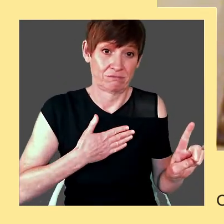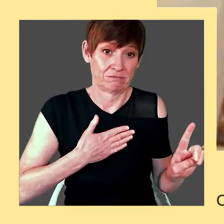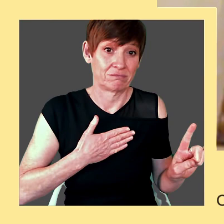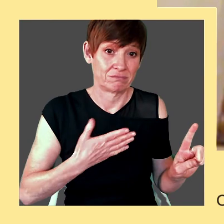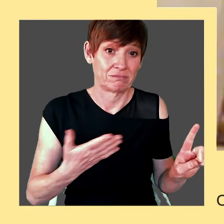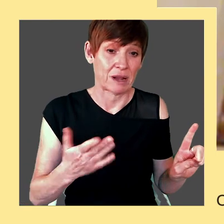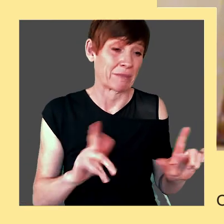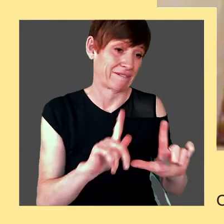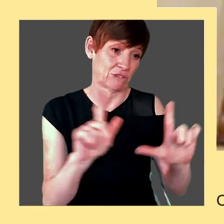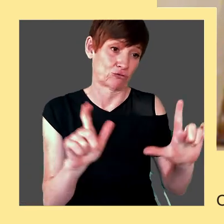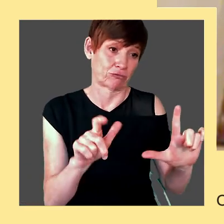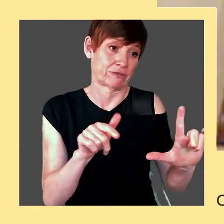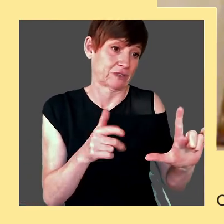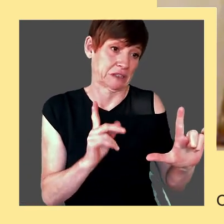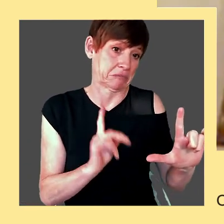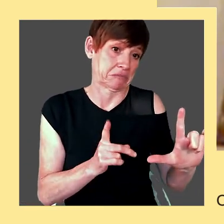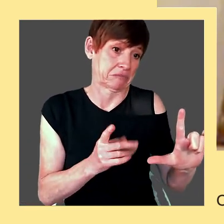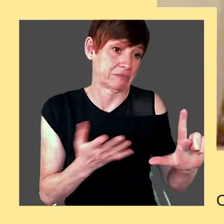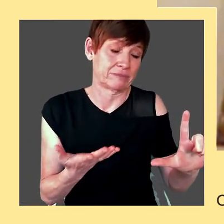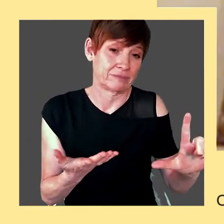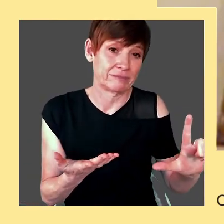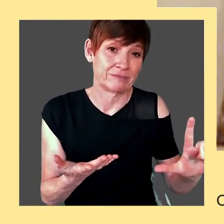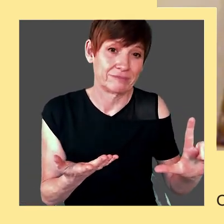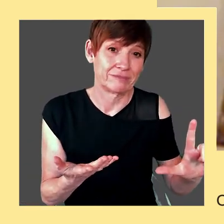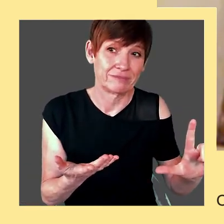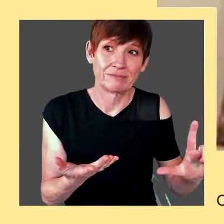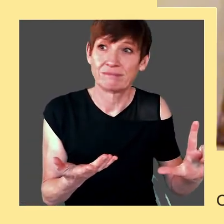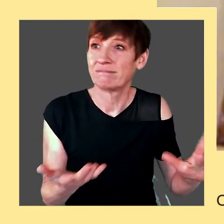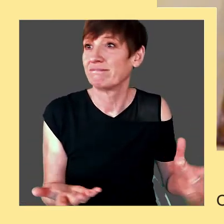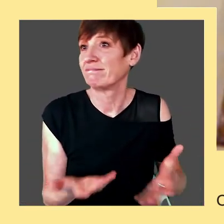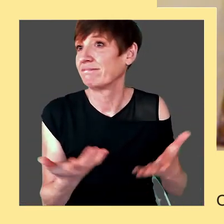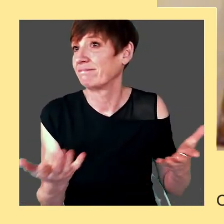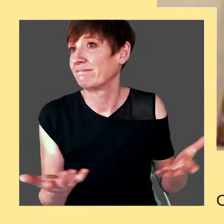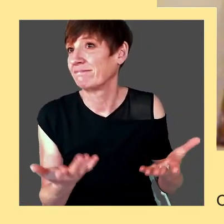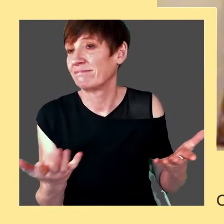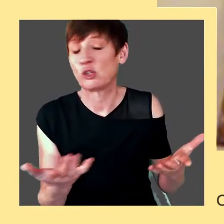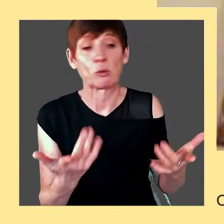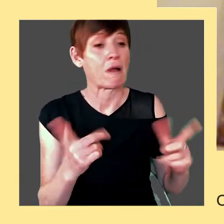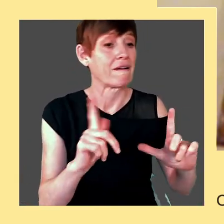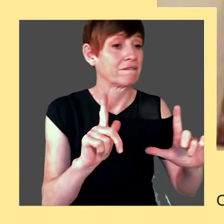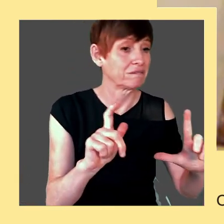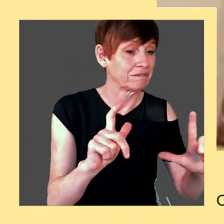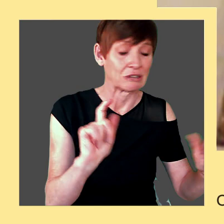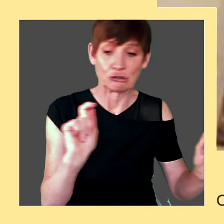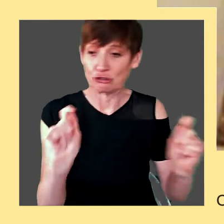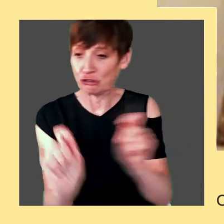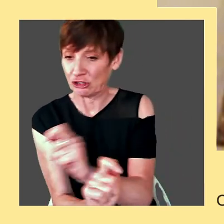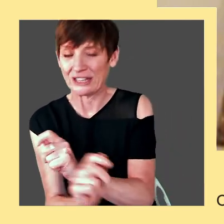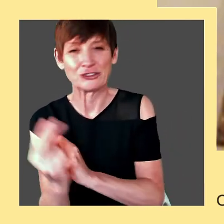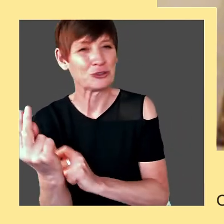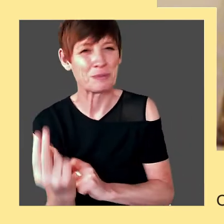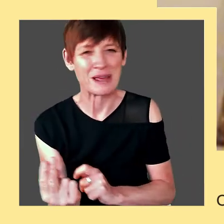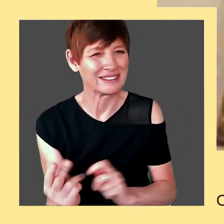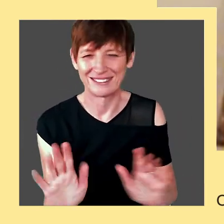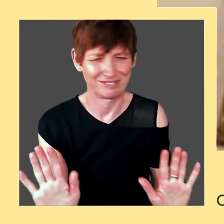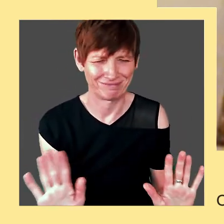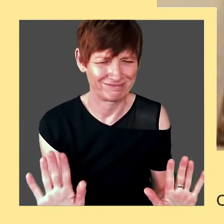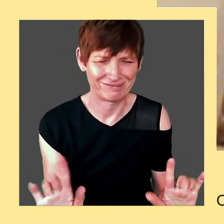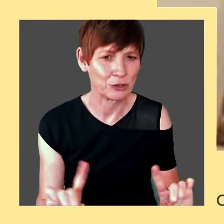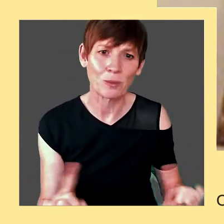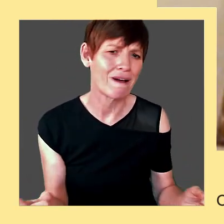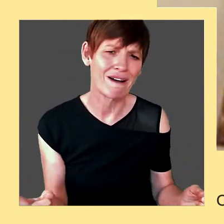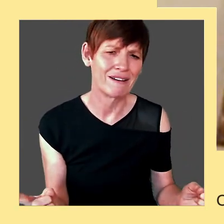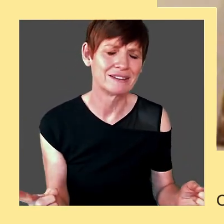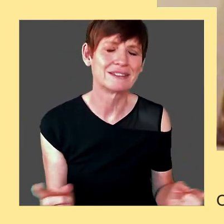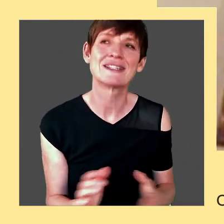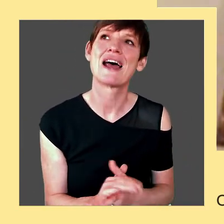is photography. You can't do photography and change it to the painting. It's not working that